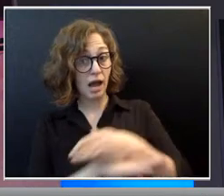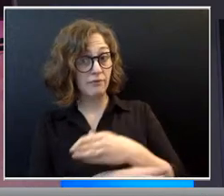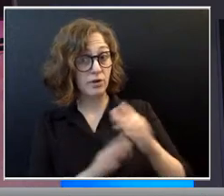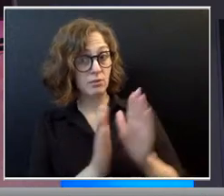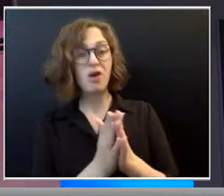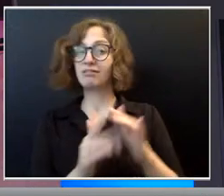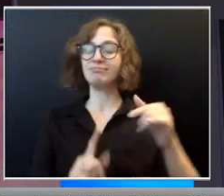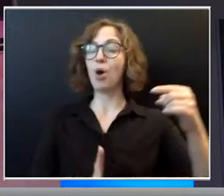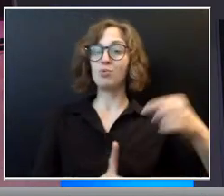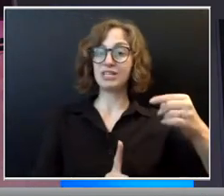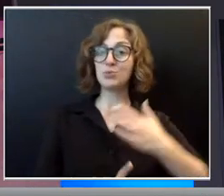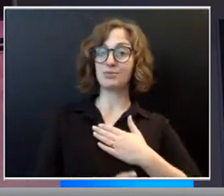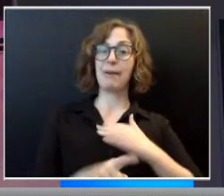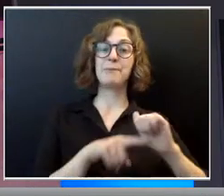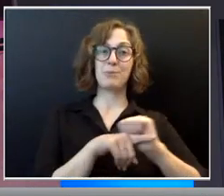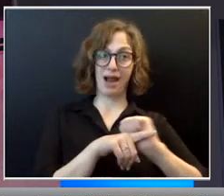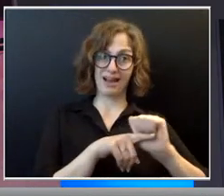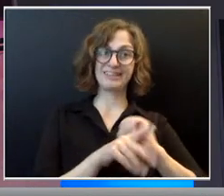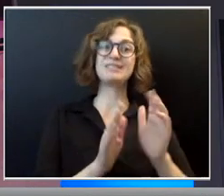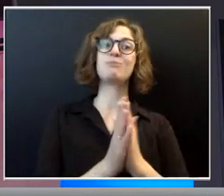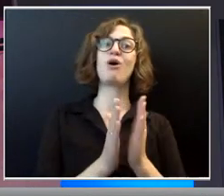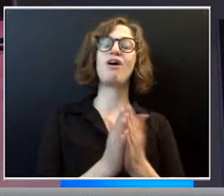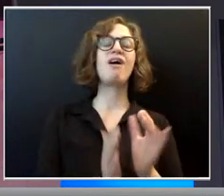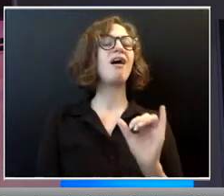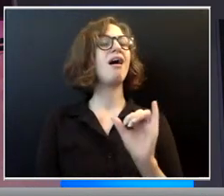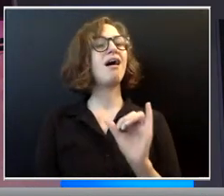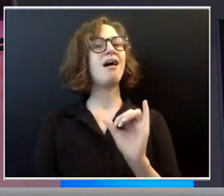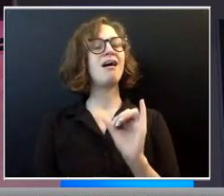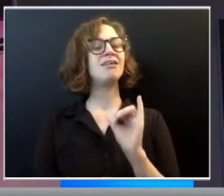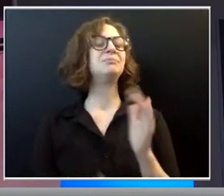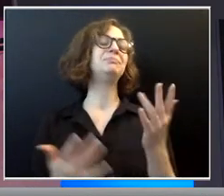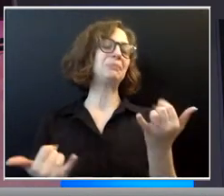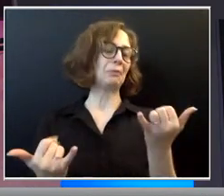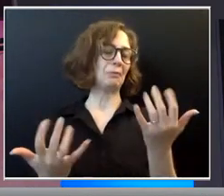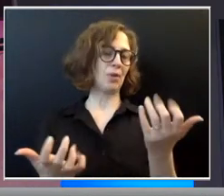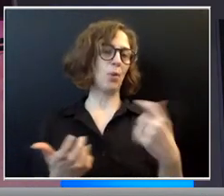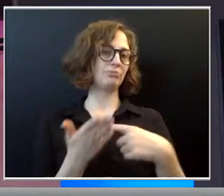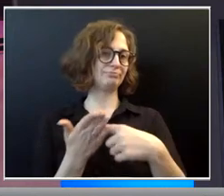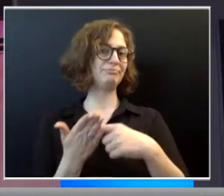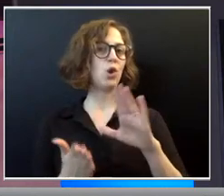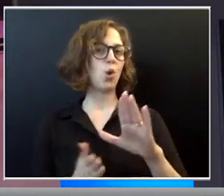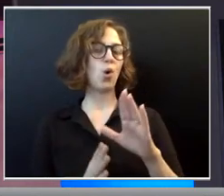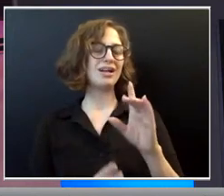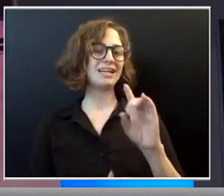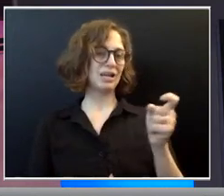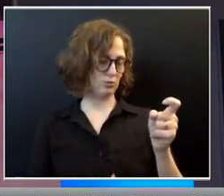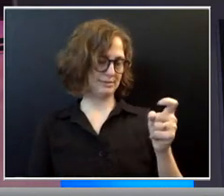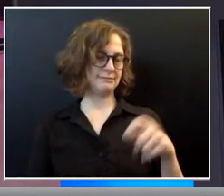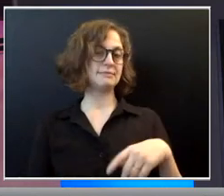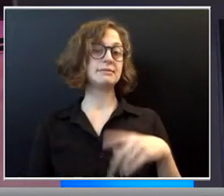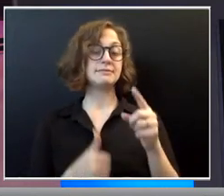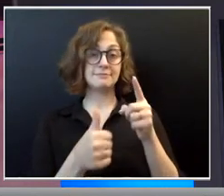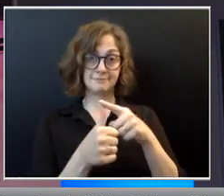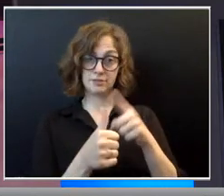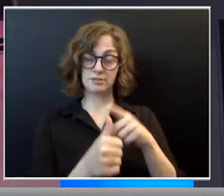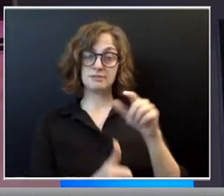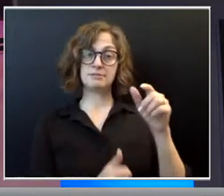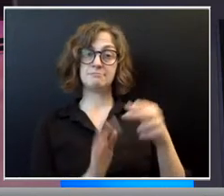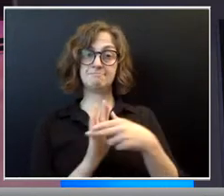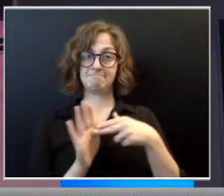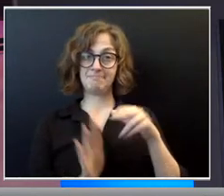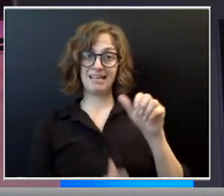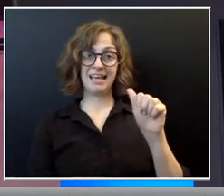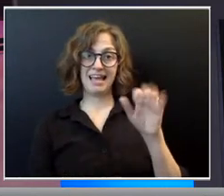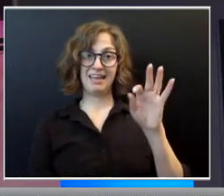was the impetus for that. Yes. So I want to talk about your diagnosis, because first you were diagnosed with AFib. Did you know what AFib was? I